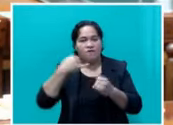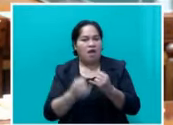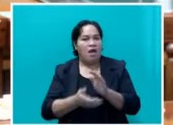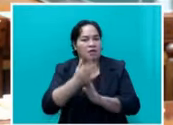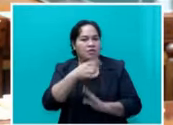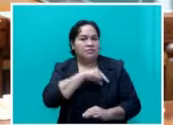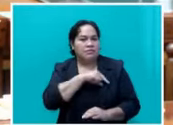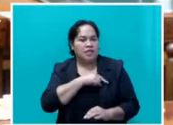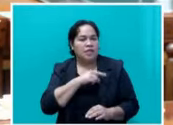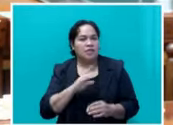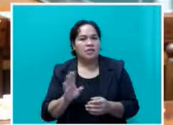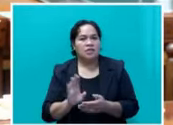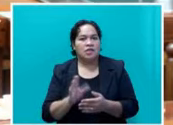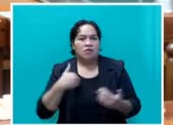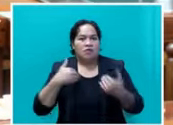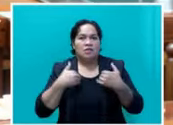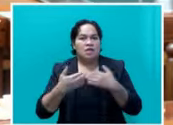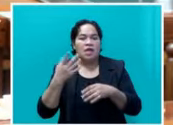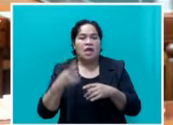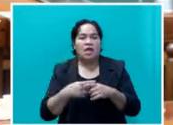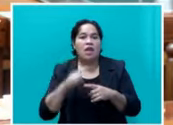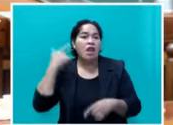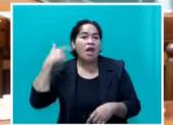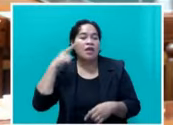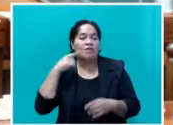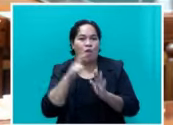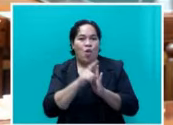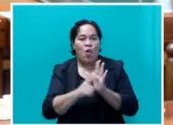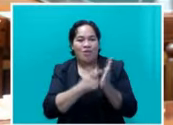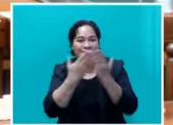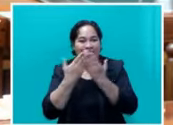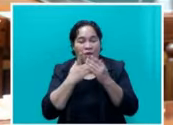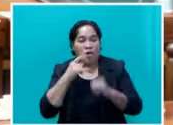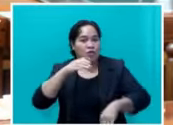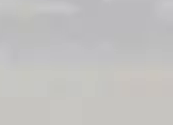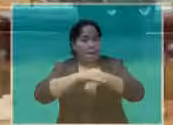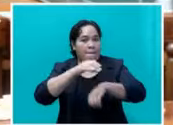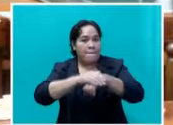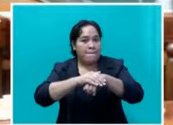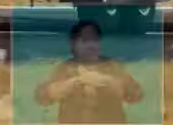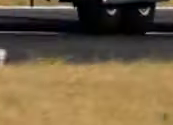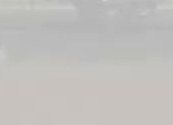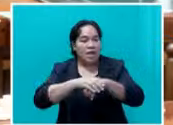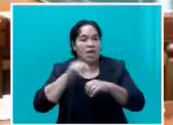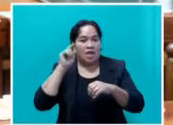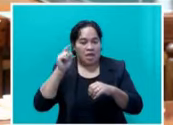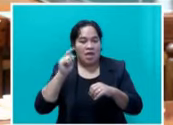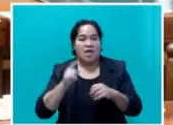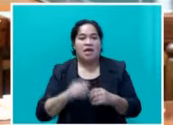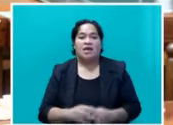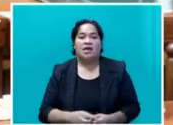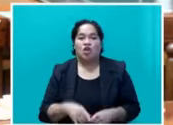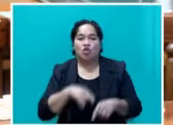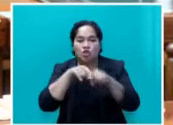in England, in London, to do his law degree. And that's one of the top legal entities, as you know, Honorable Speaker,